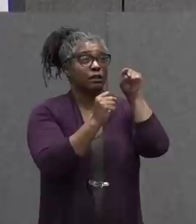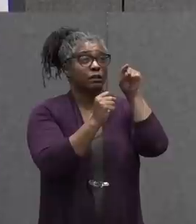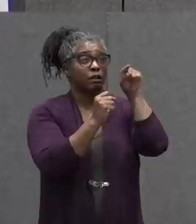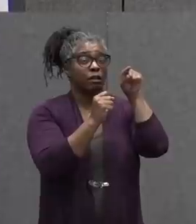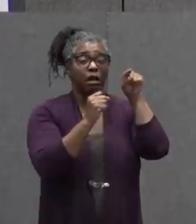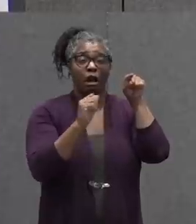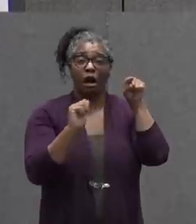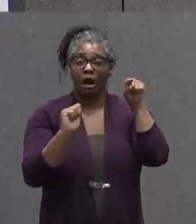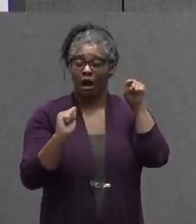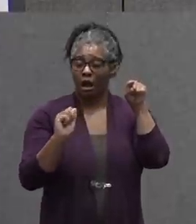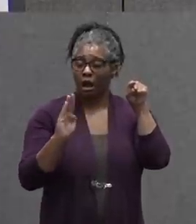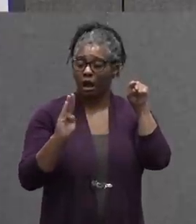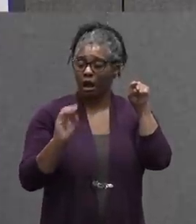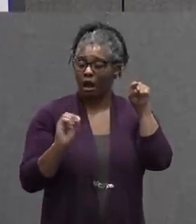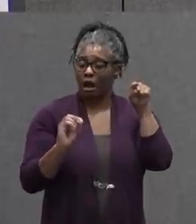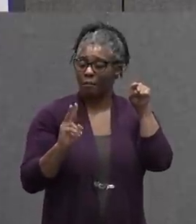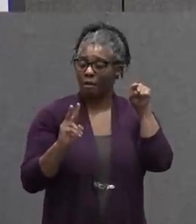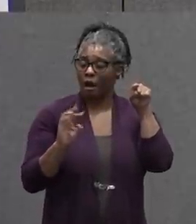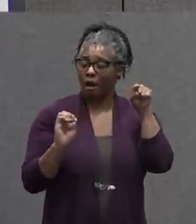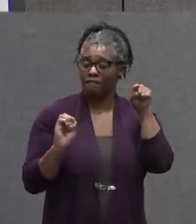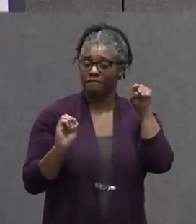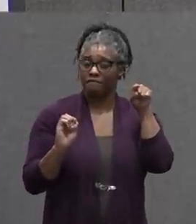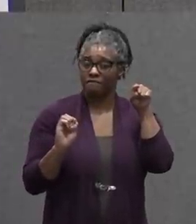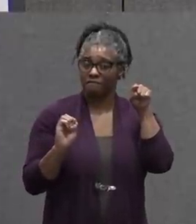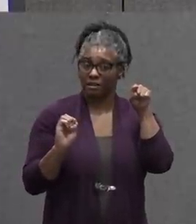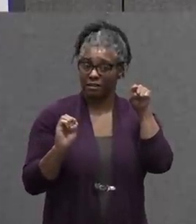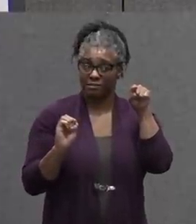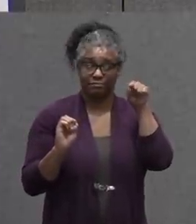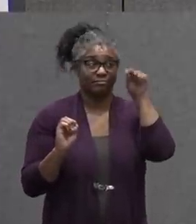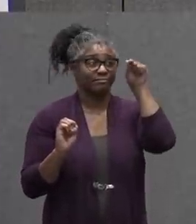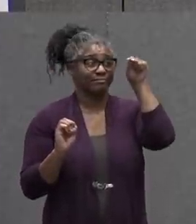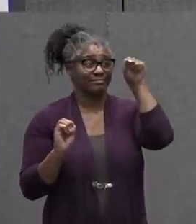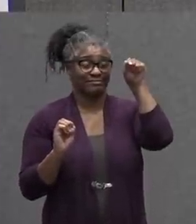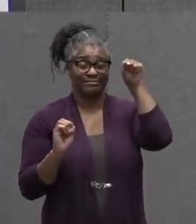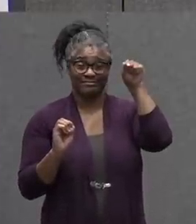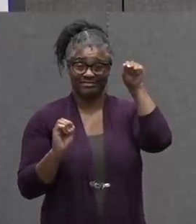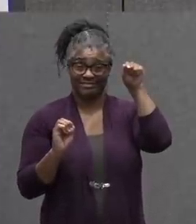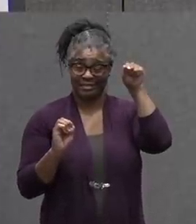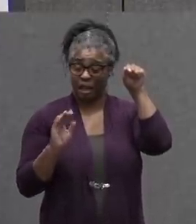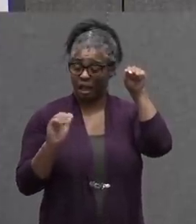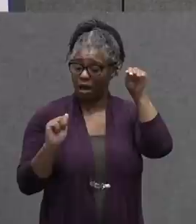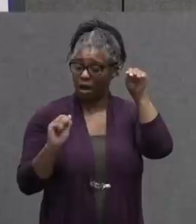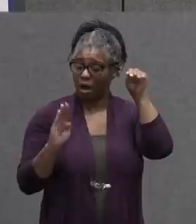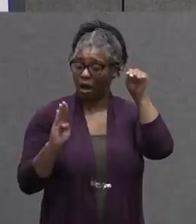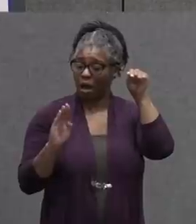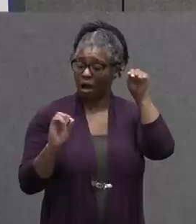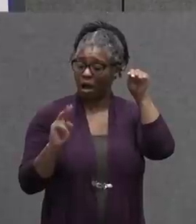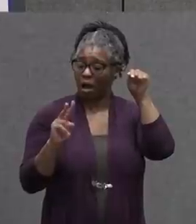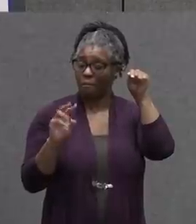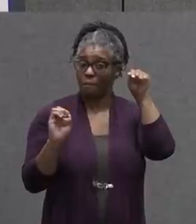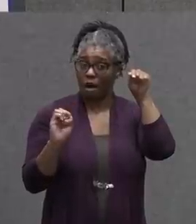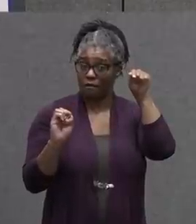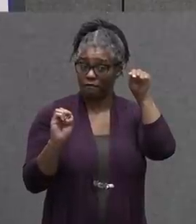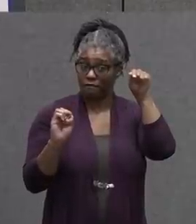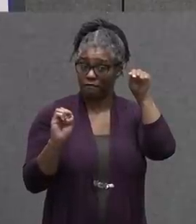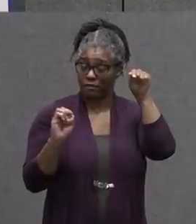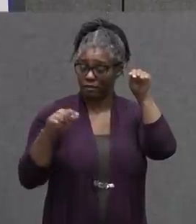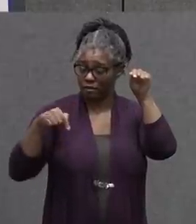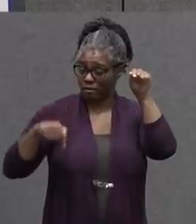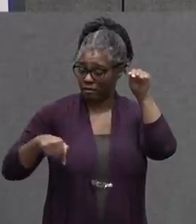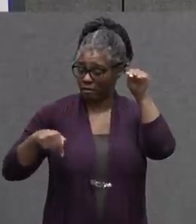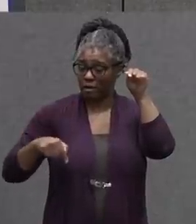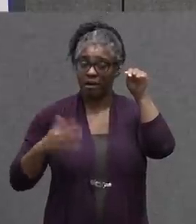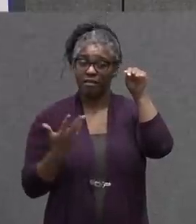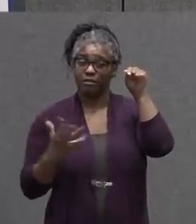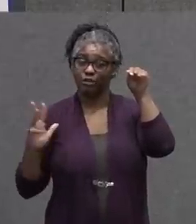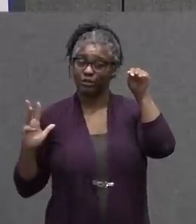word above? Yes, I do. Here it is. The castle is above